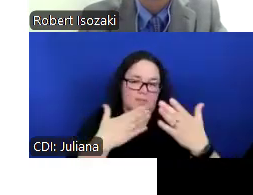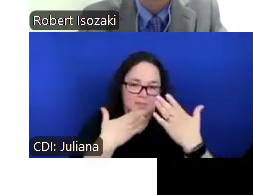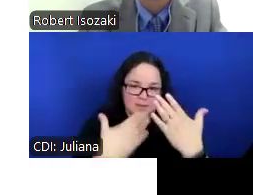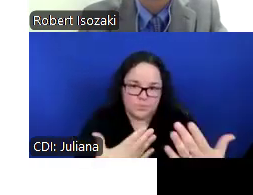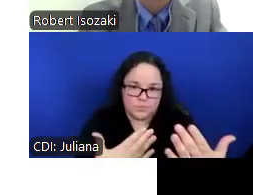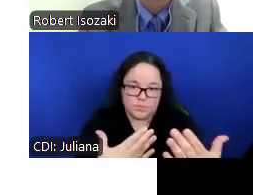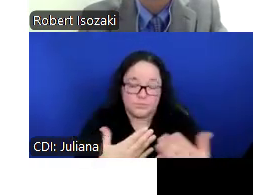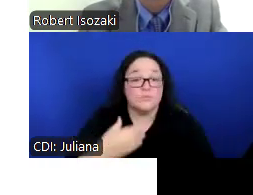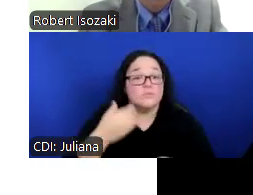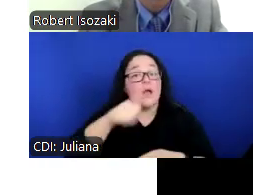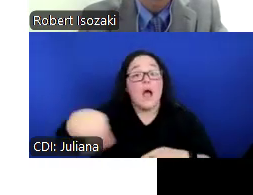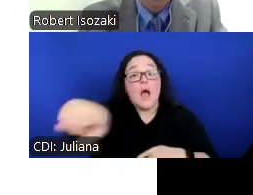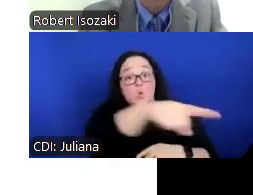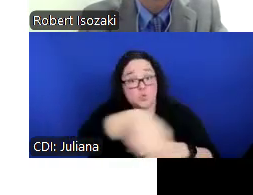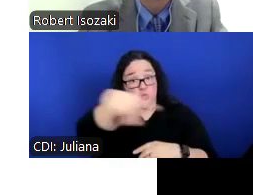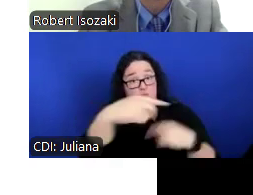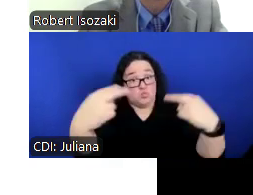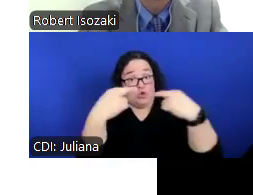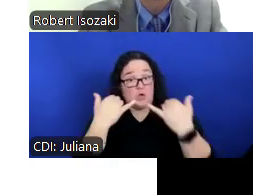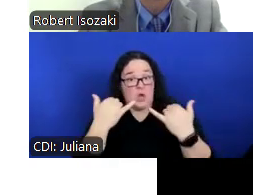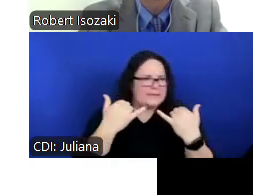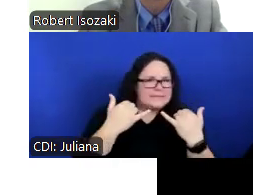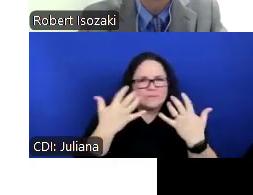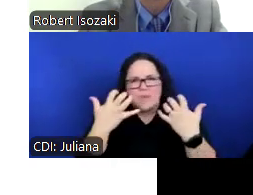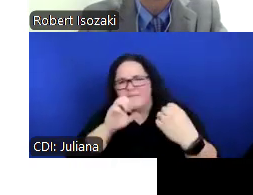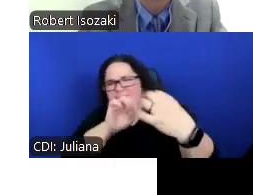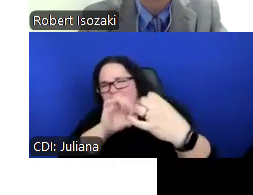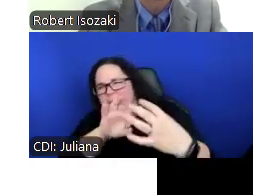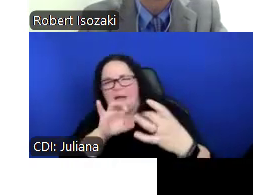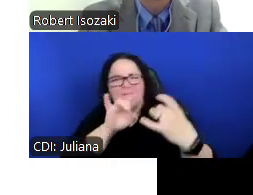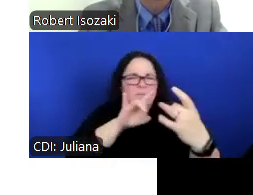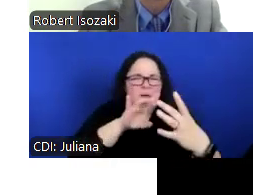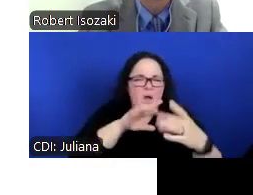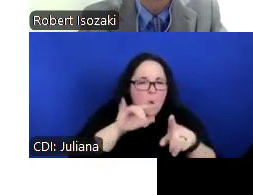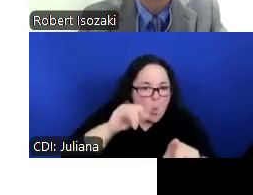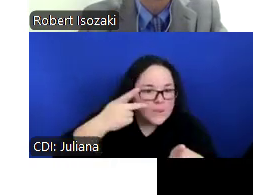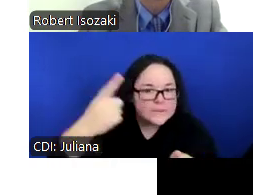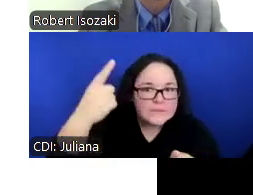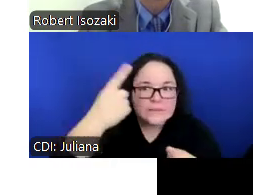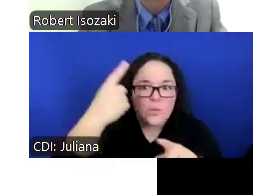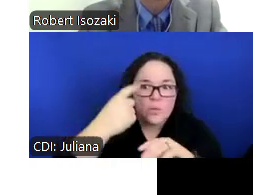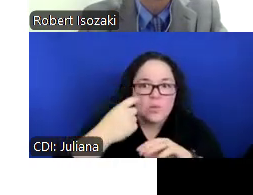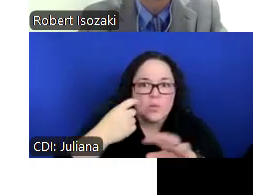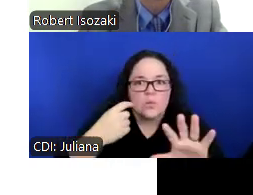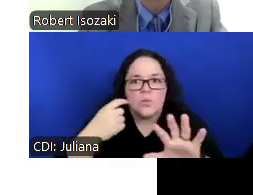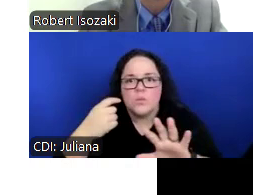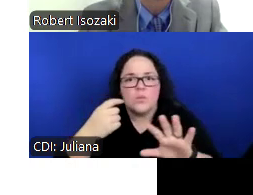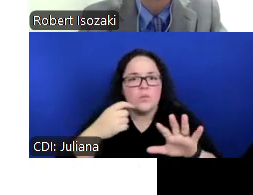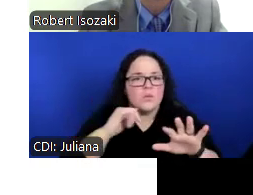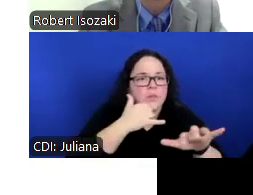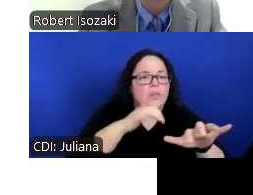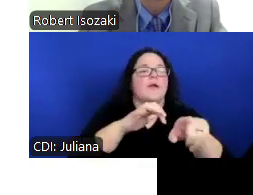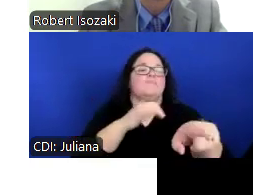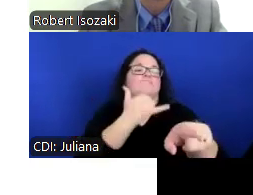give, please contact, and I've just noticed a typo, please contact G Guidetti. I'm going to put it in the